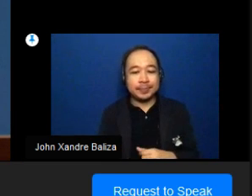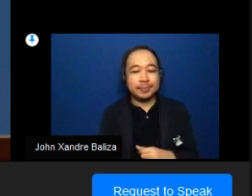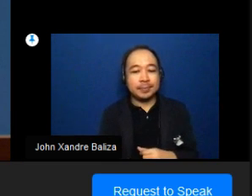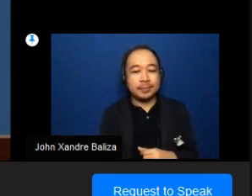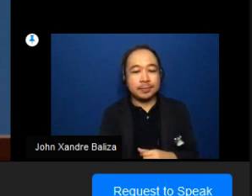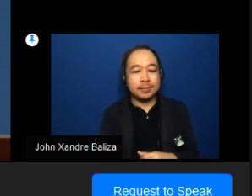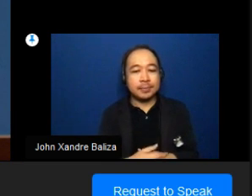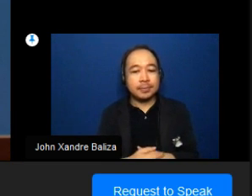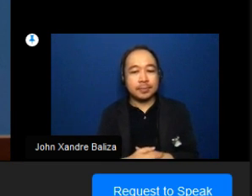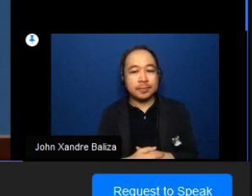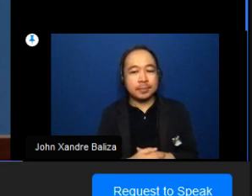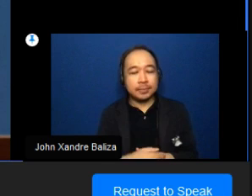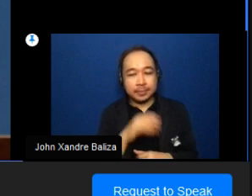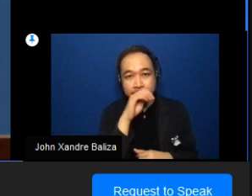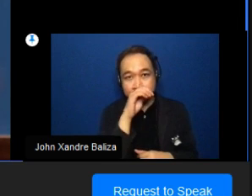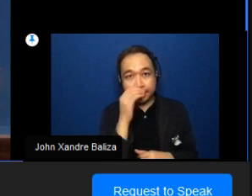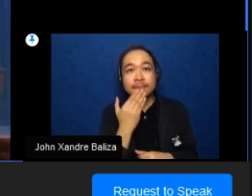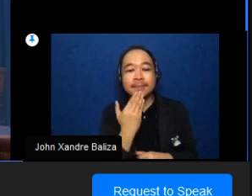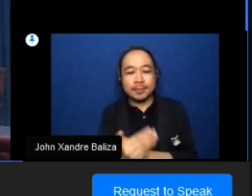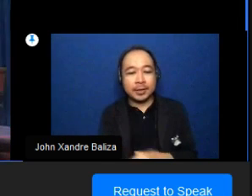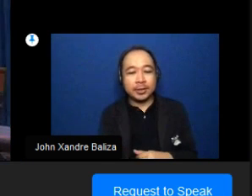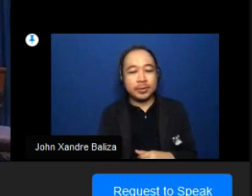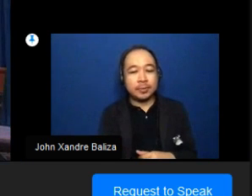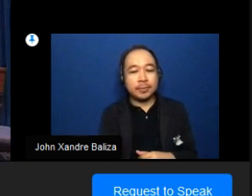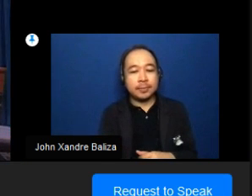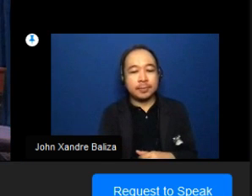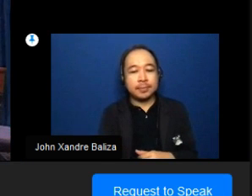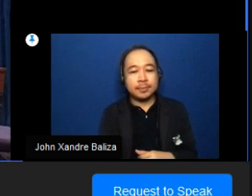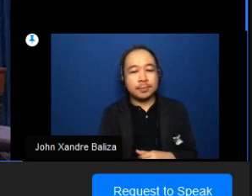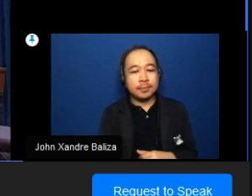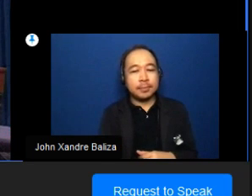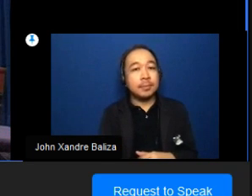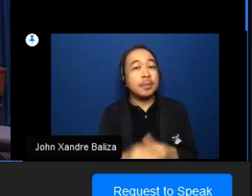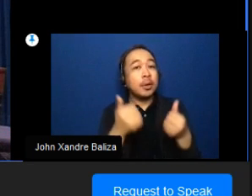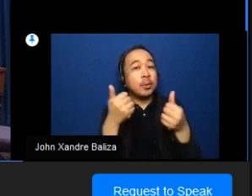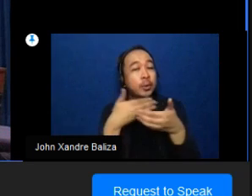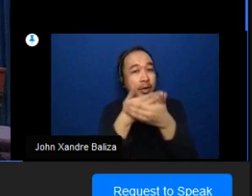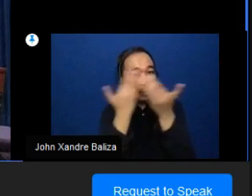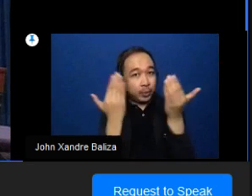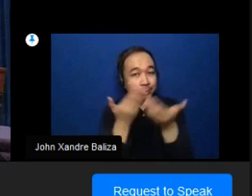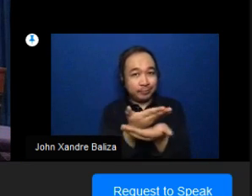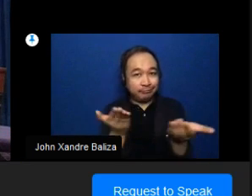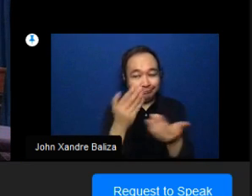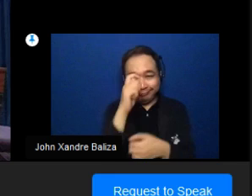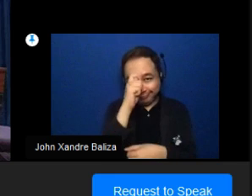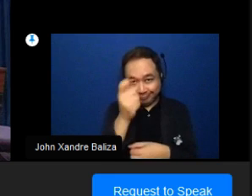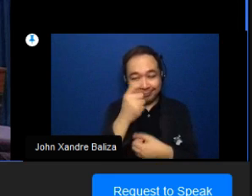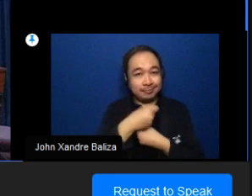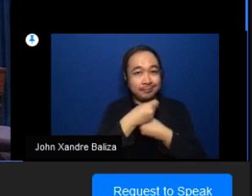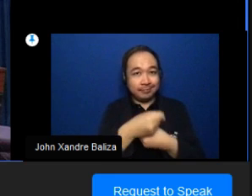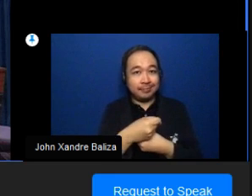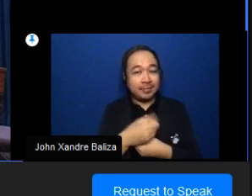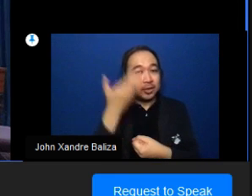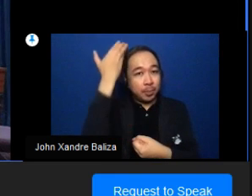Thank you. Good afternoon, Madam Chair, Excellencies, colleagues, and distinguished delegates. On behalf of the Maldives delegation,